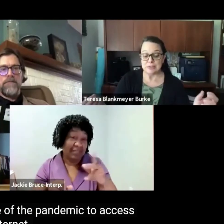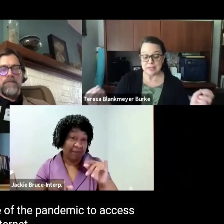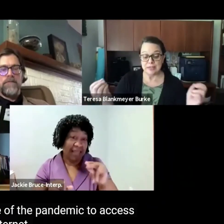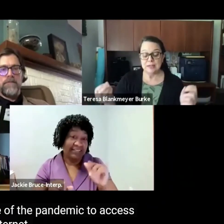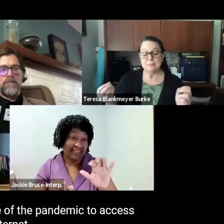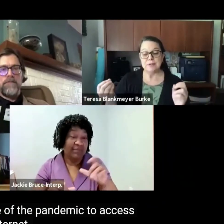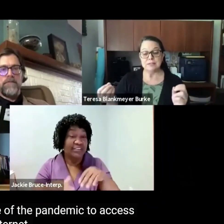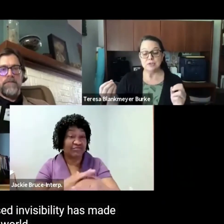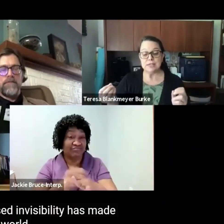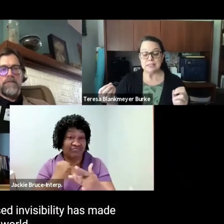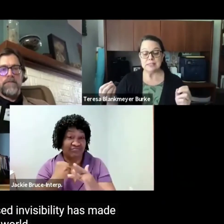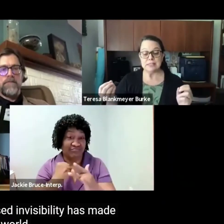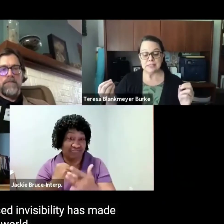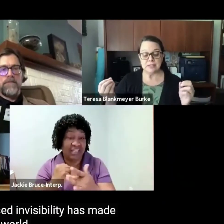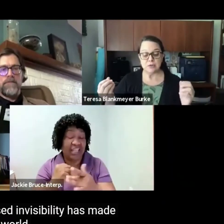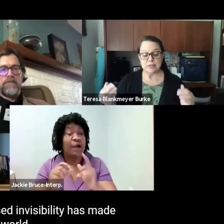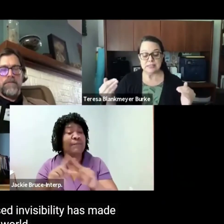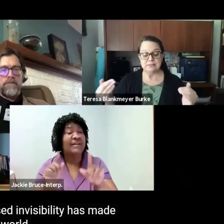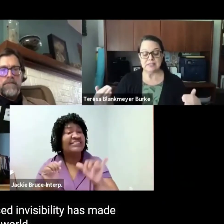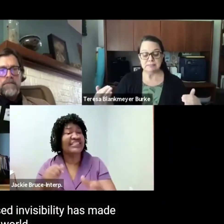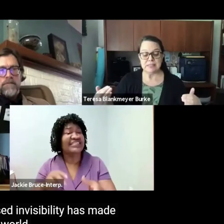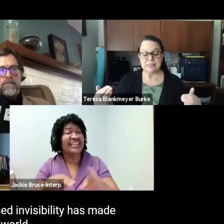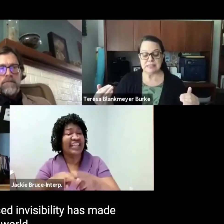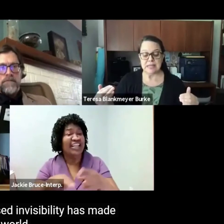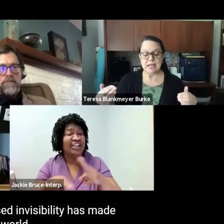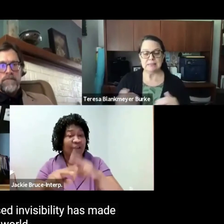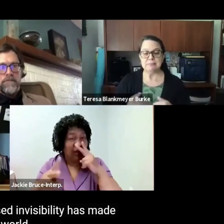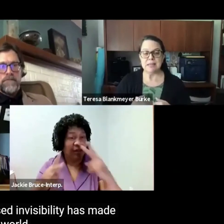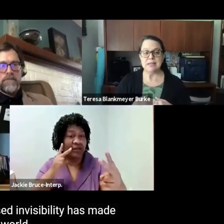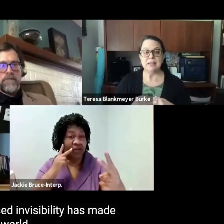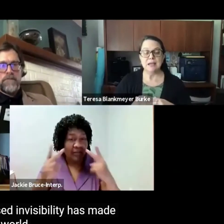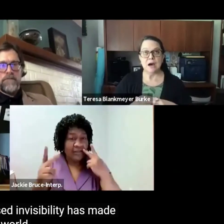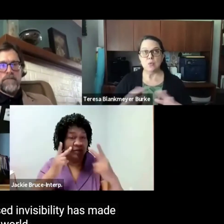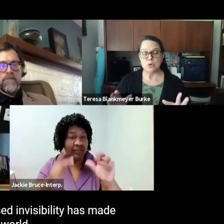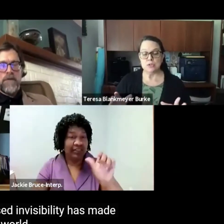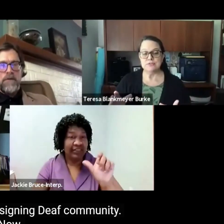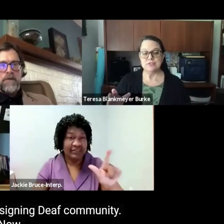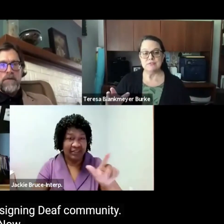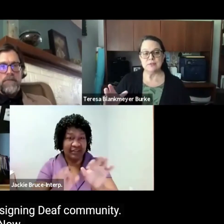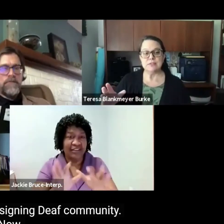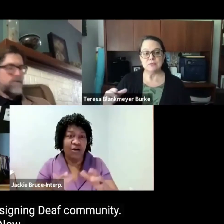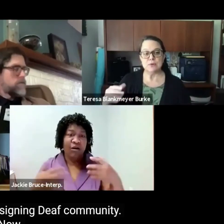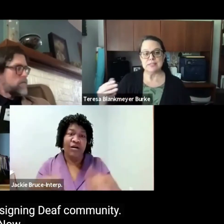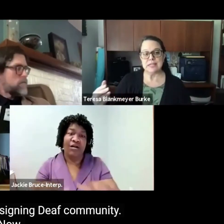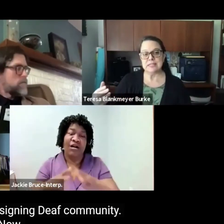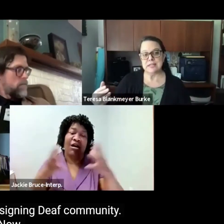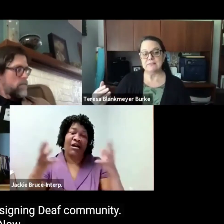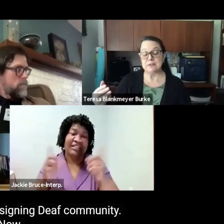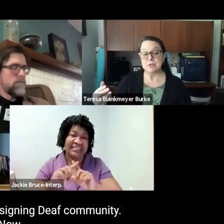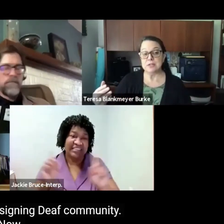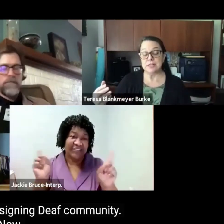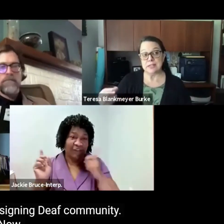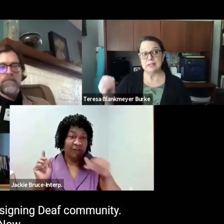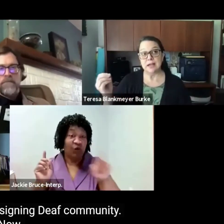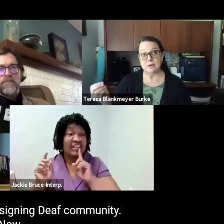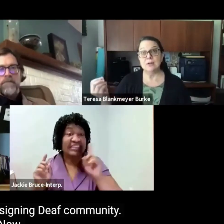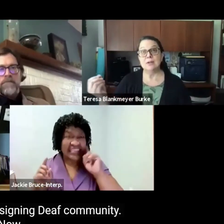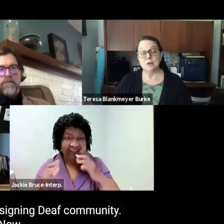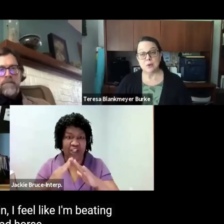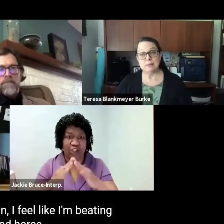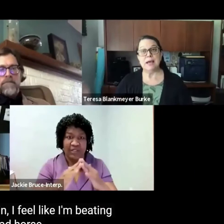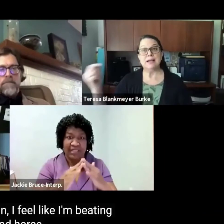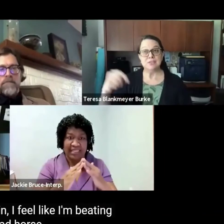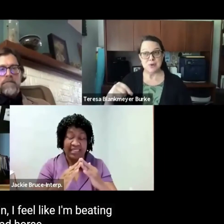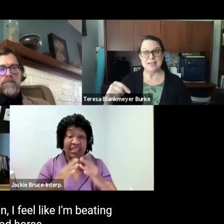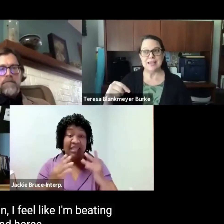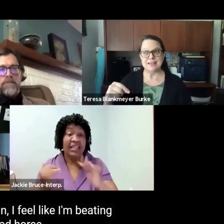access internet. But just this increase in visibility has made a world of difference for the signing deaf community. Now,